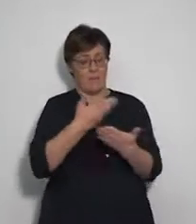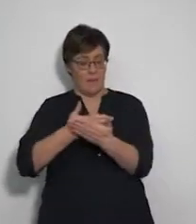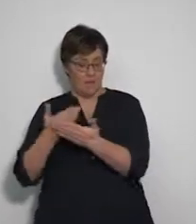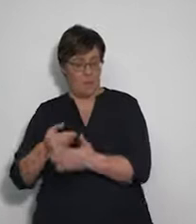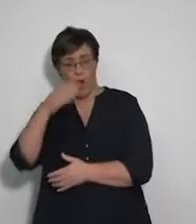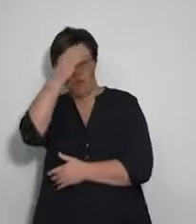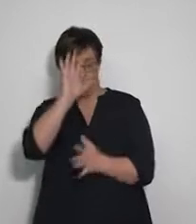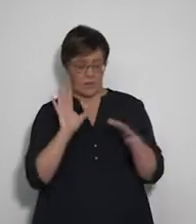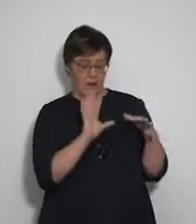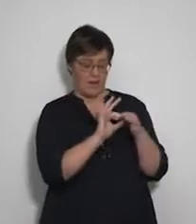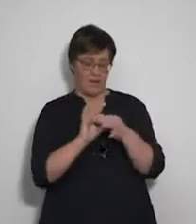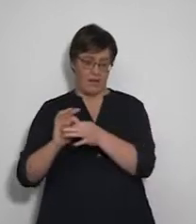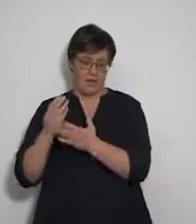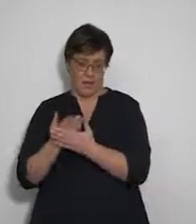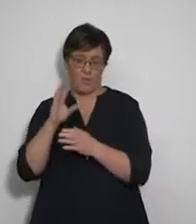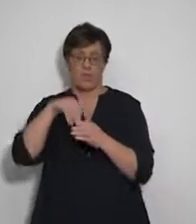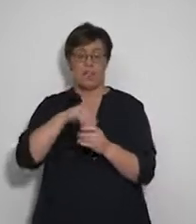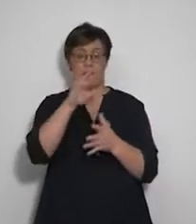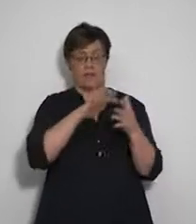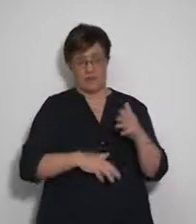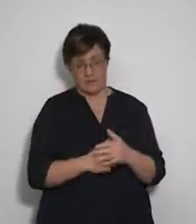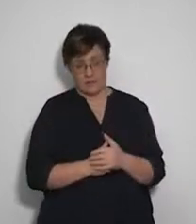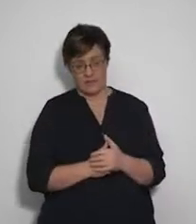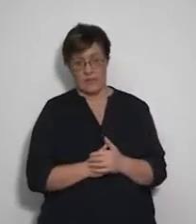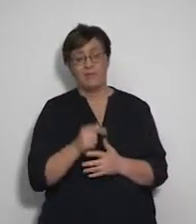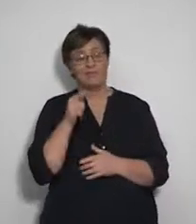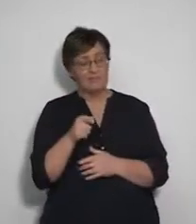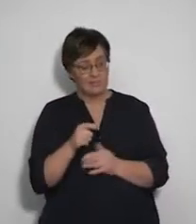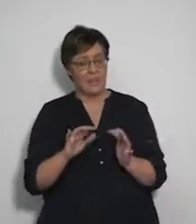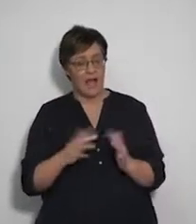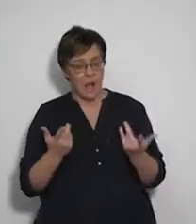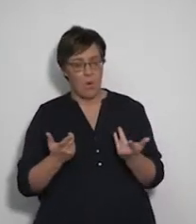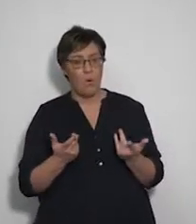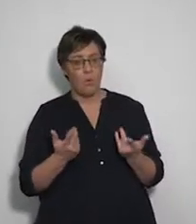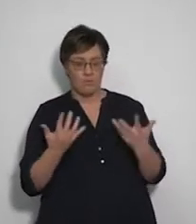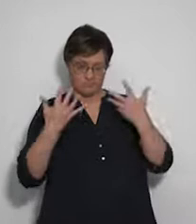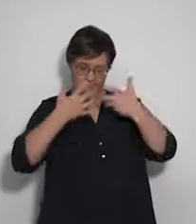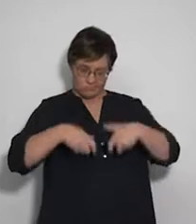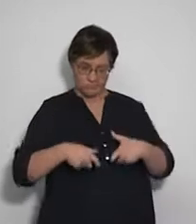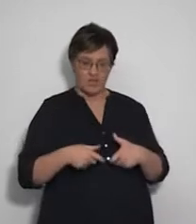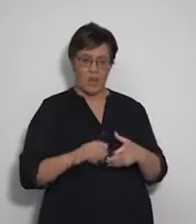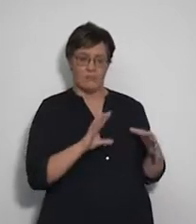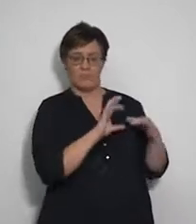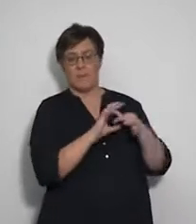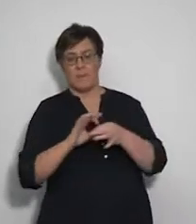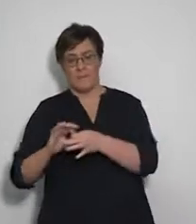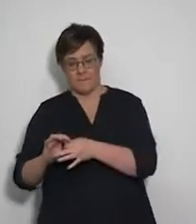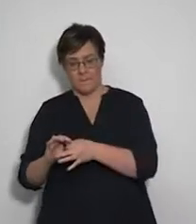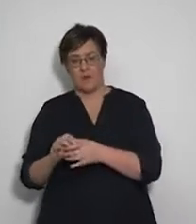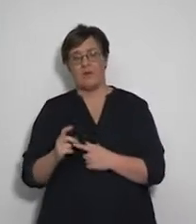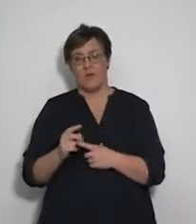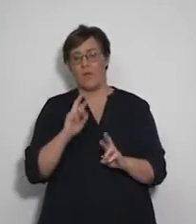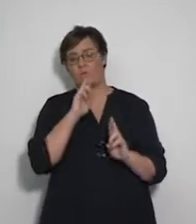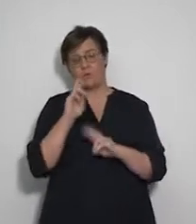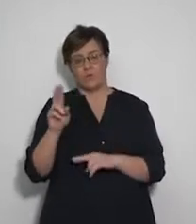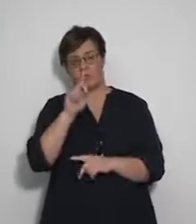several concepts can be linked together in an essay. And that's essentially how we're able to synthesize and string together, in this case,